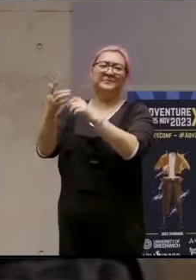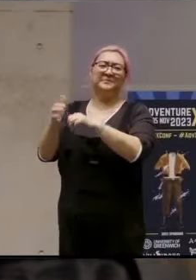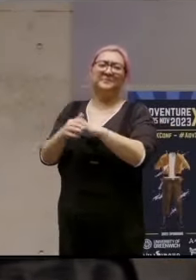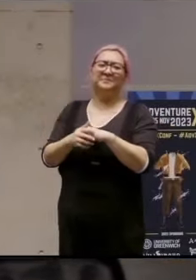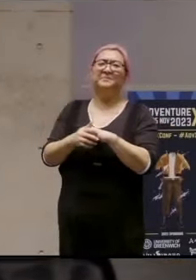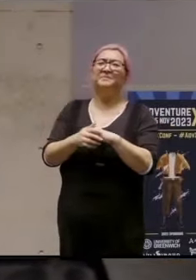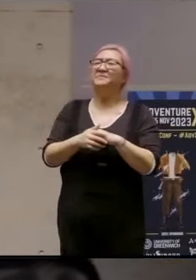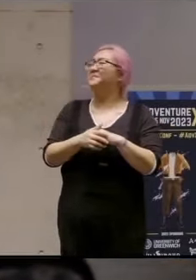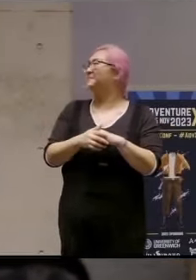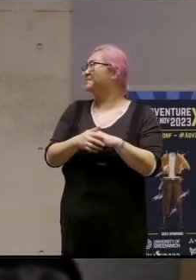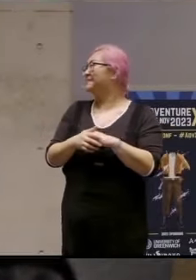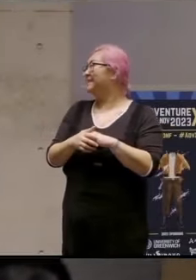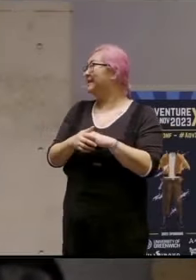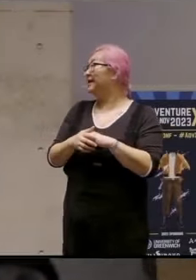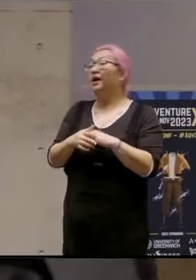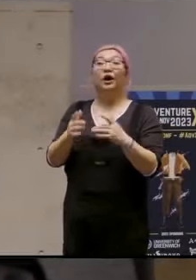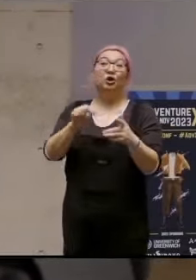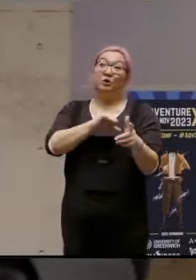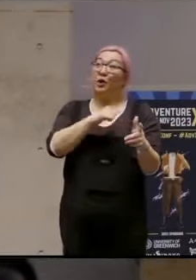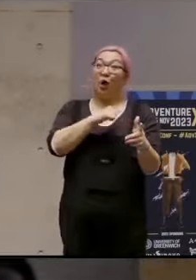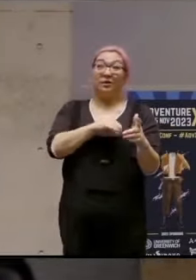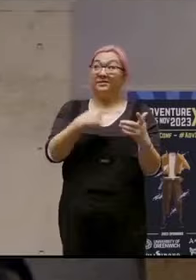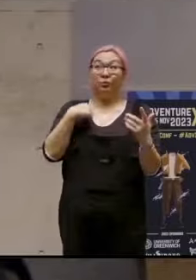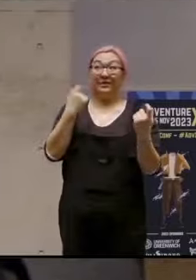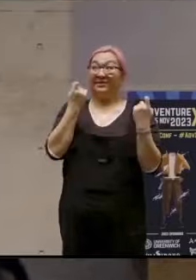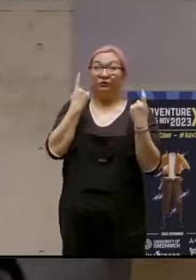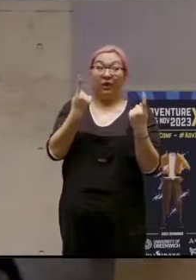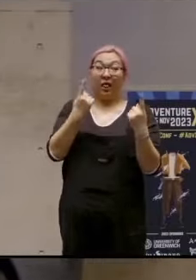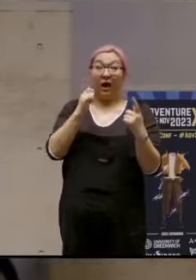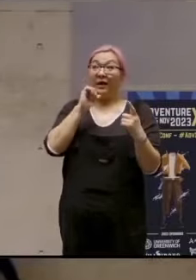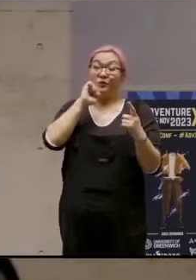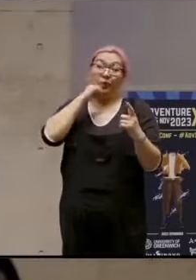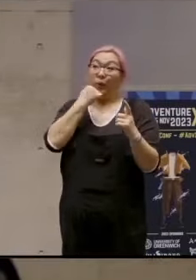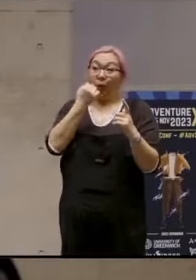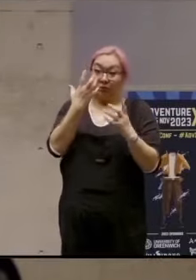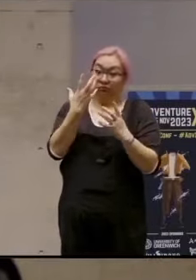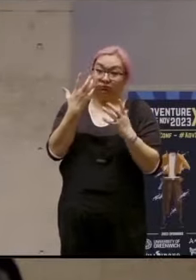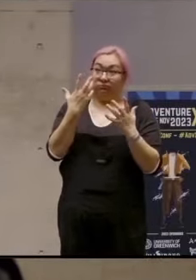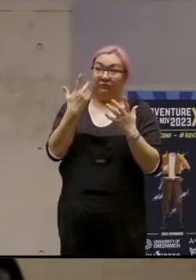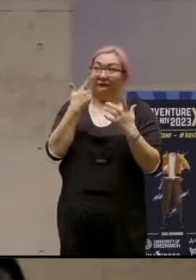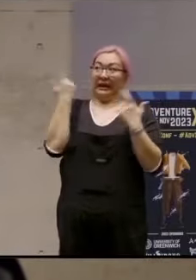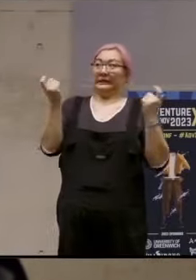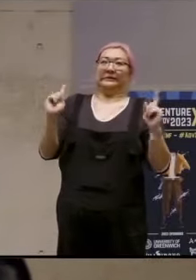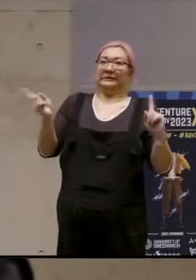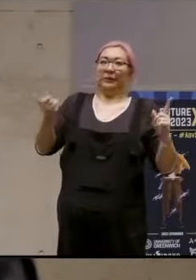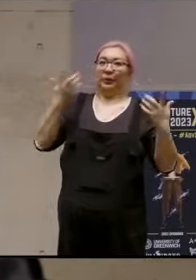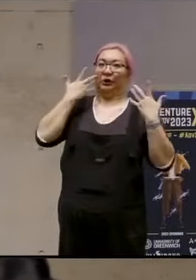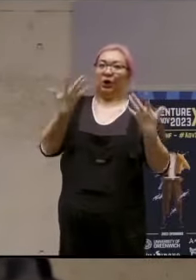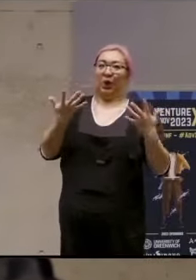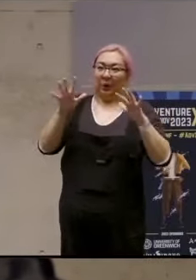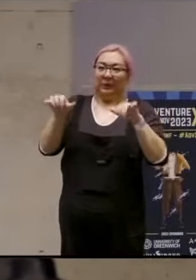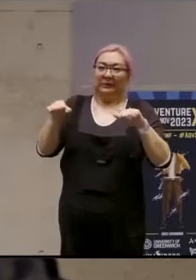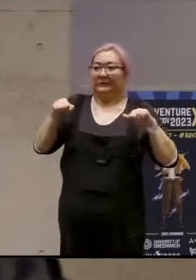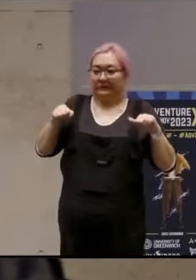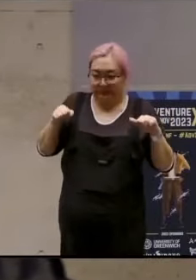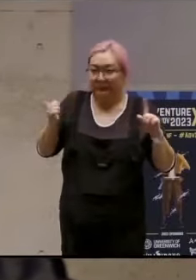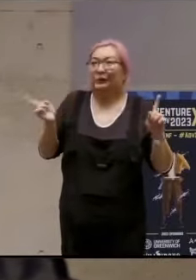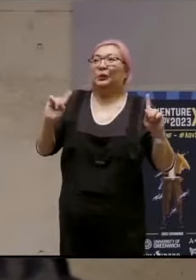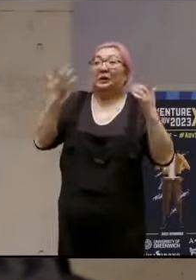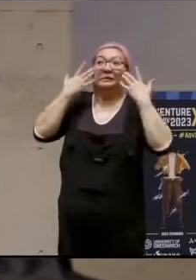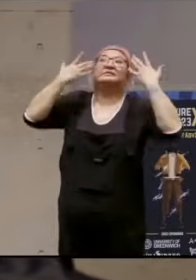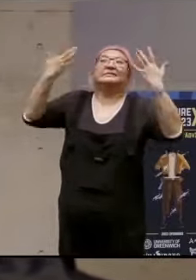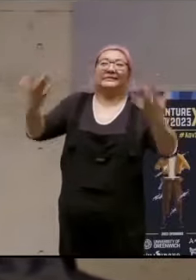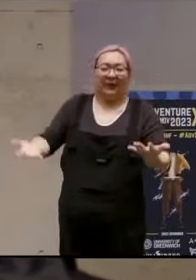we didn't know what we were getting ourselves into when we started this research. And you know, doors opened up new doors, and